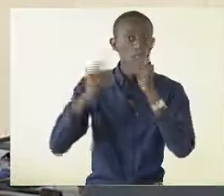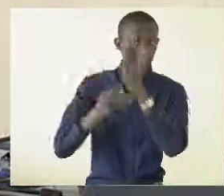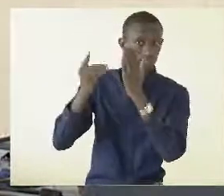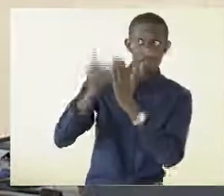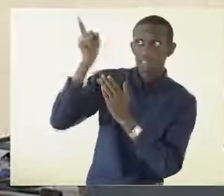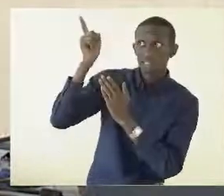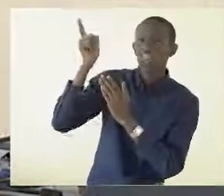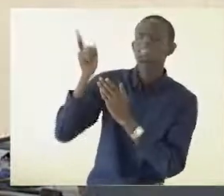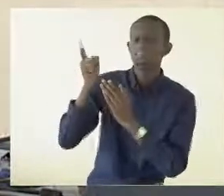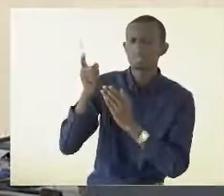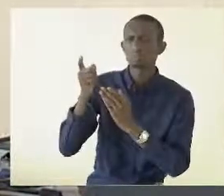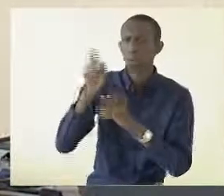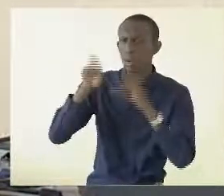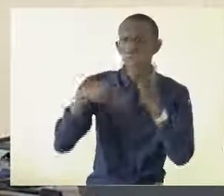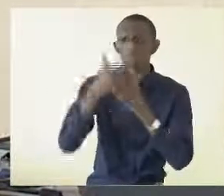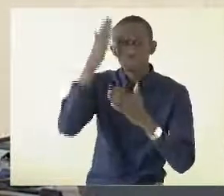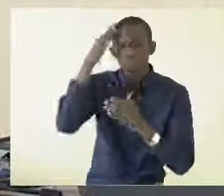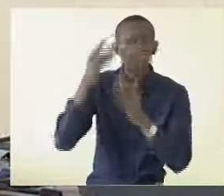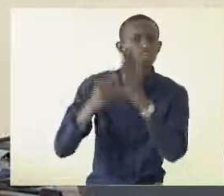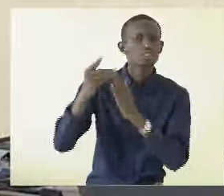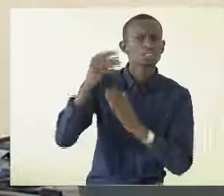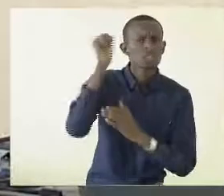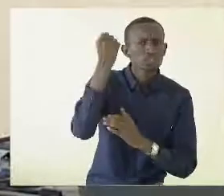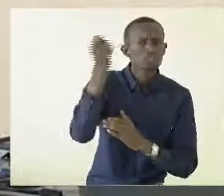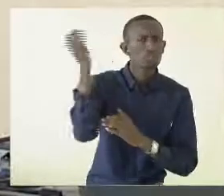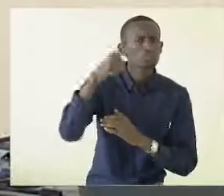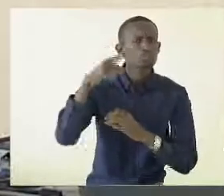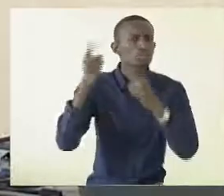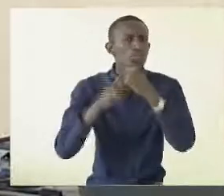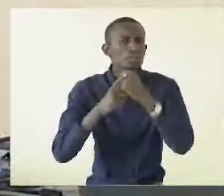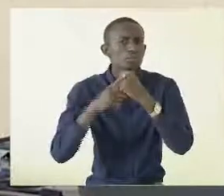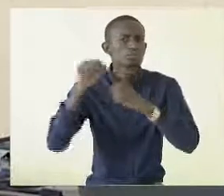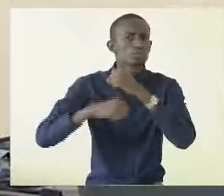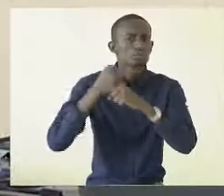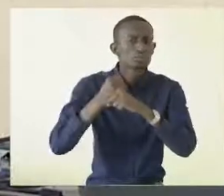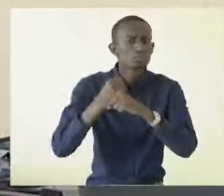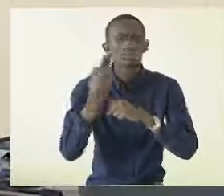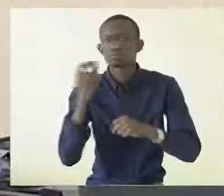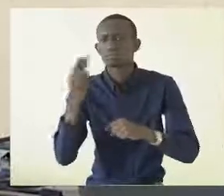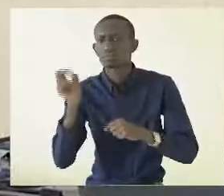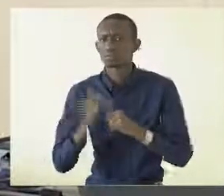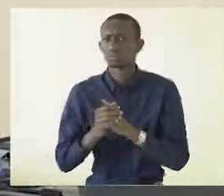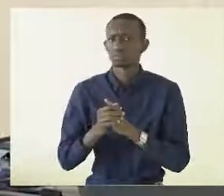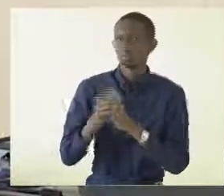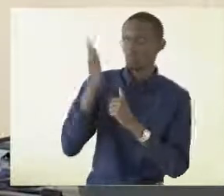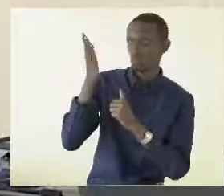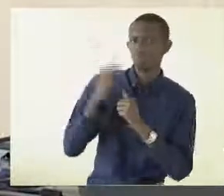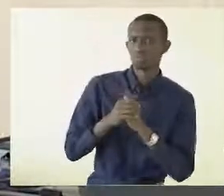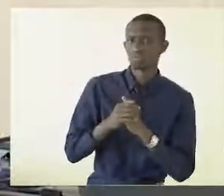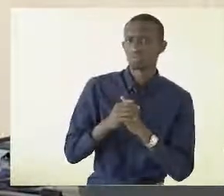year. And this year, of course, it was 5th June